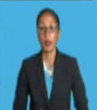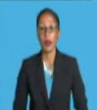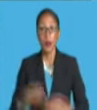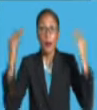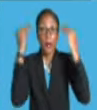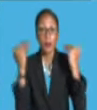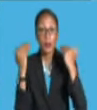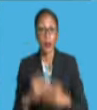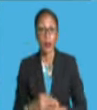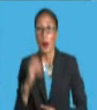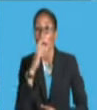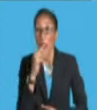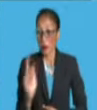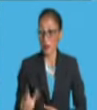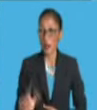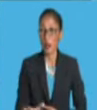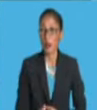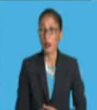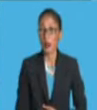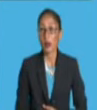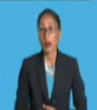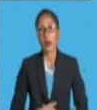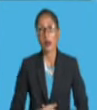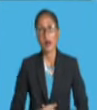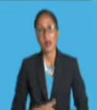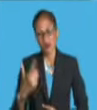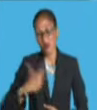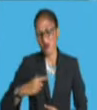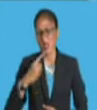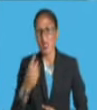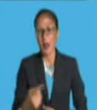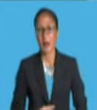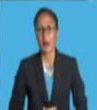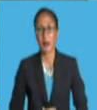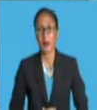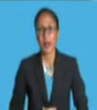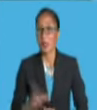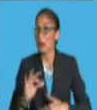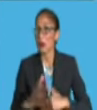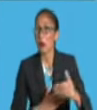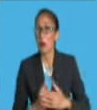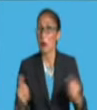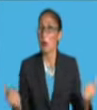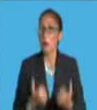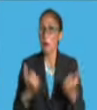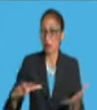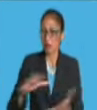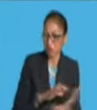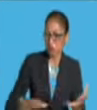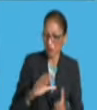Madam Speaker, the people of Lambasa are resilient. The reason I say this is because despite going through many